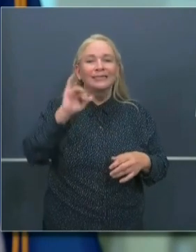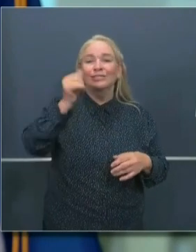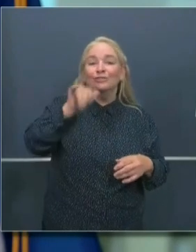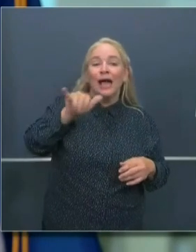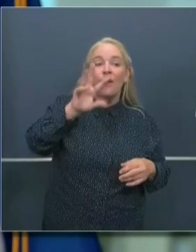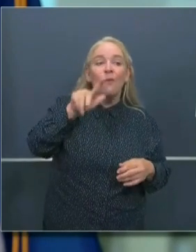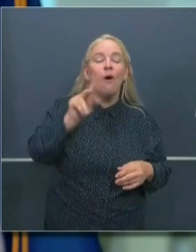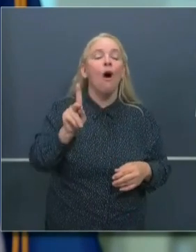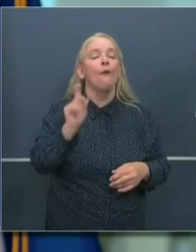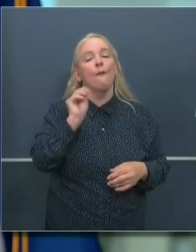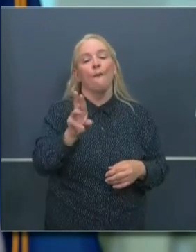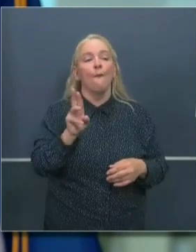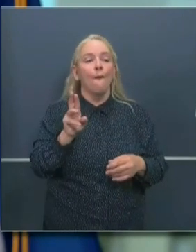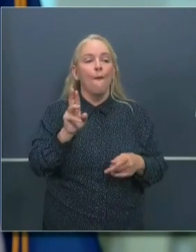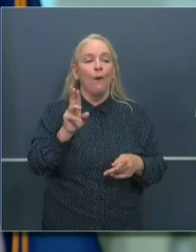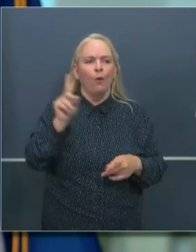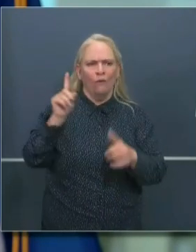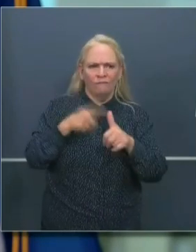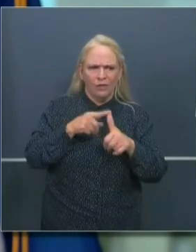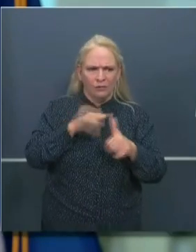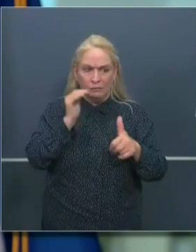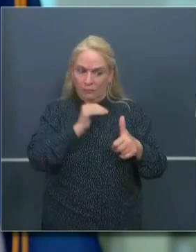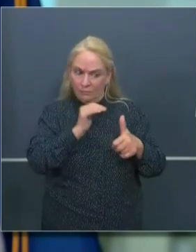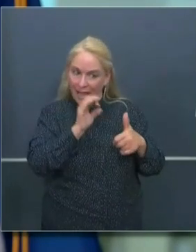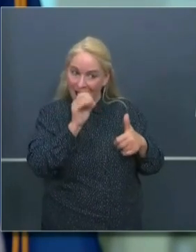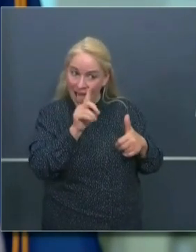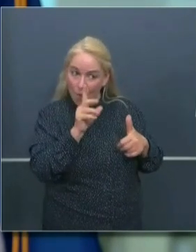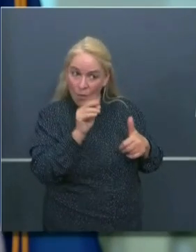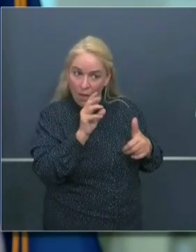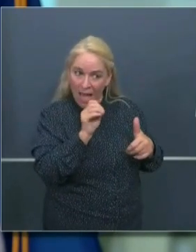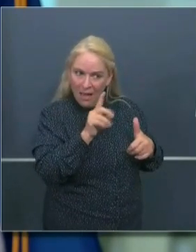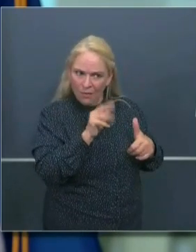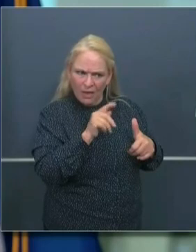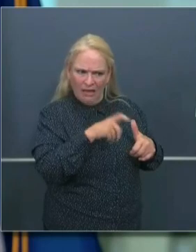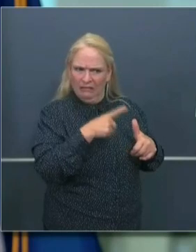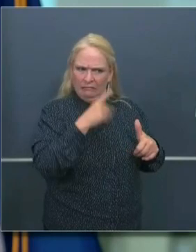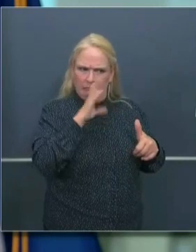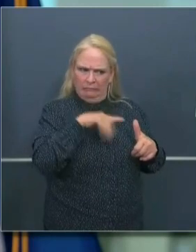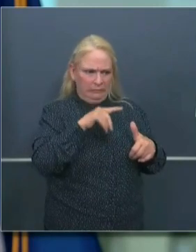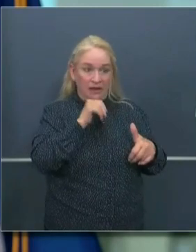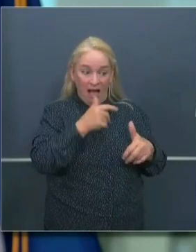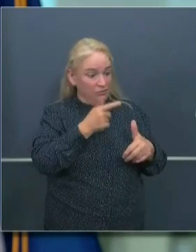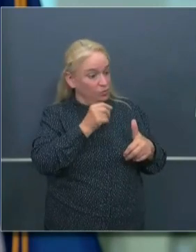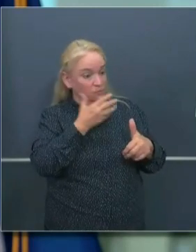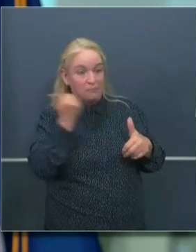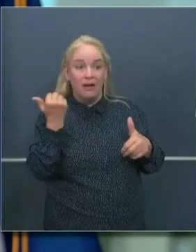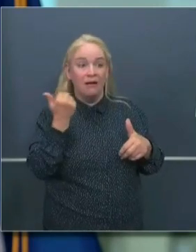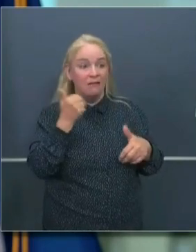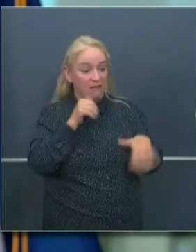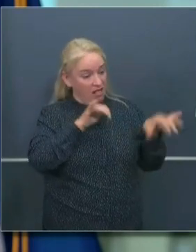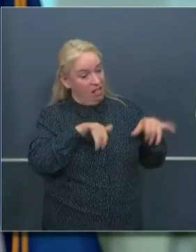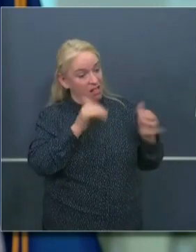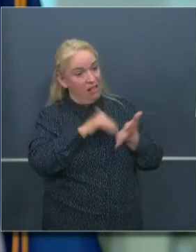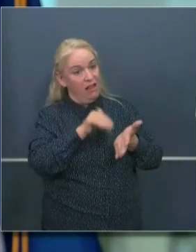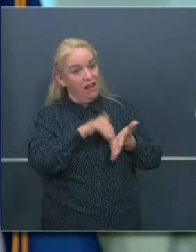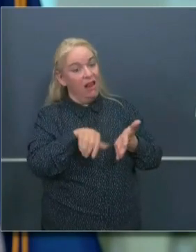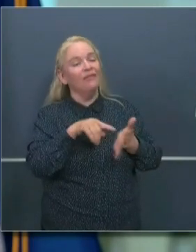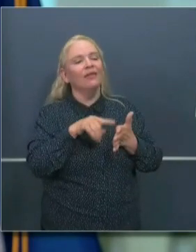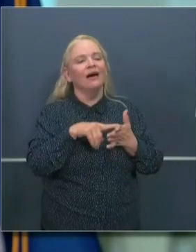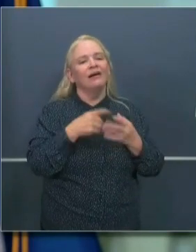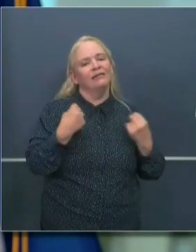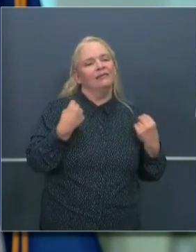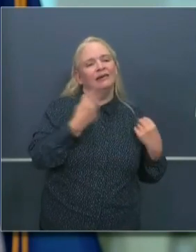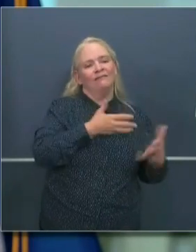tend to educate first, and if you're not successful and you still have problems, then you enforce more formally. You can put out warning